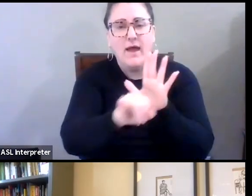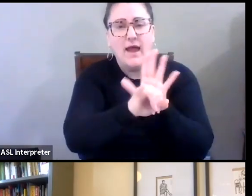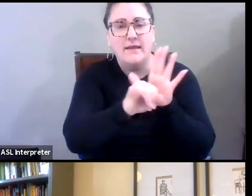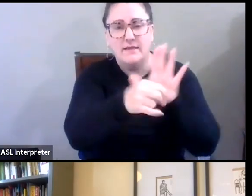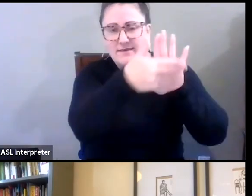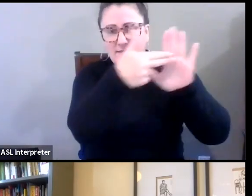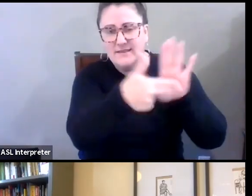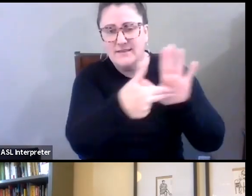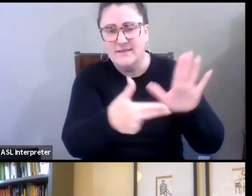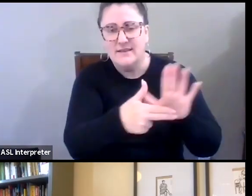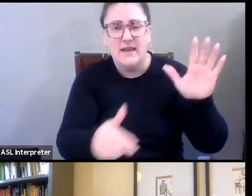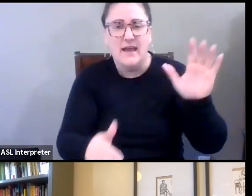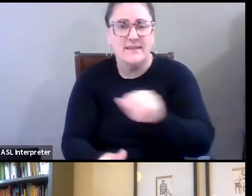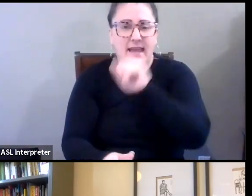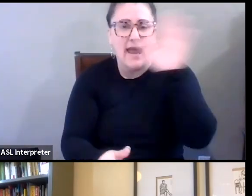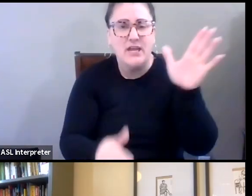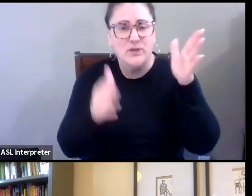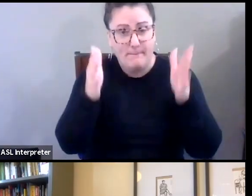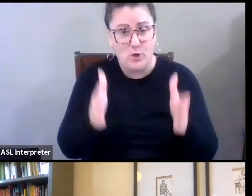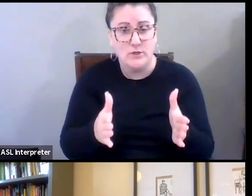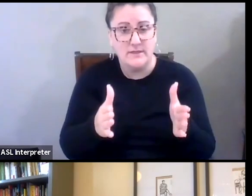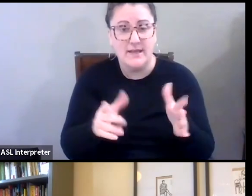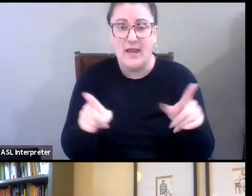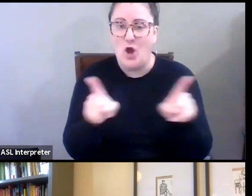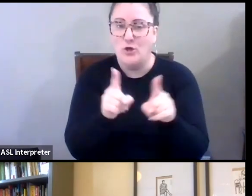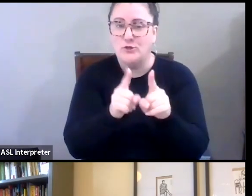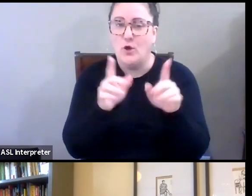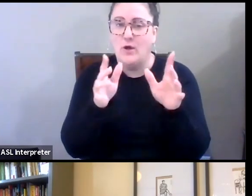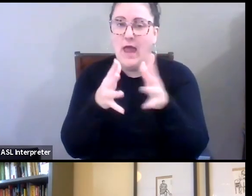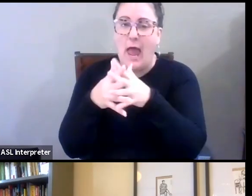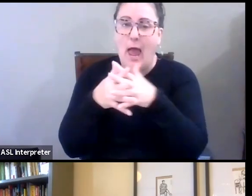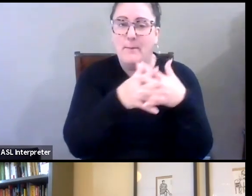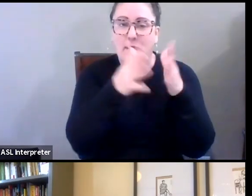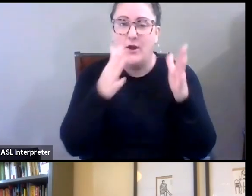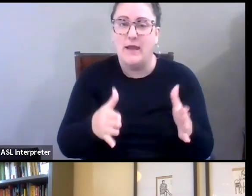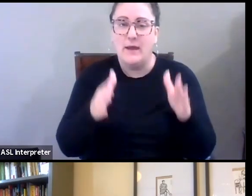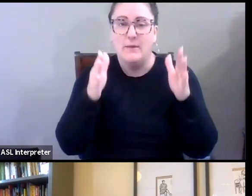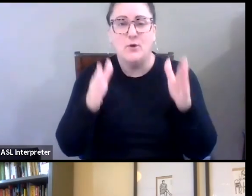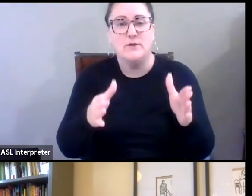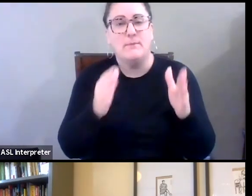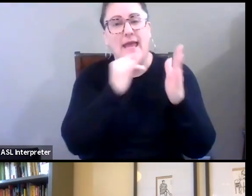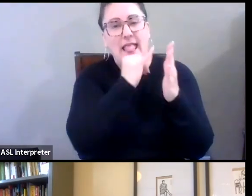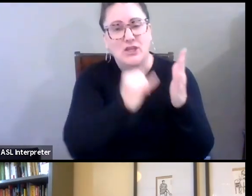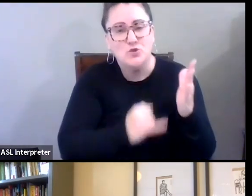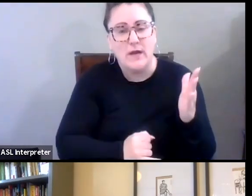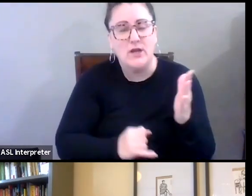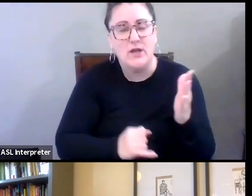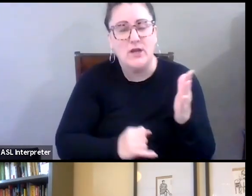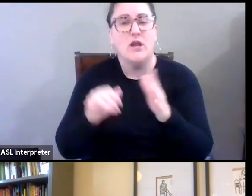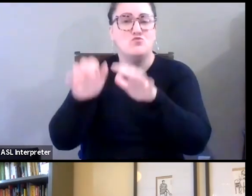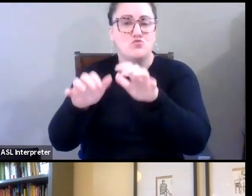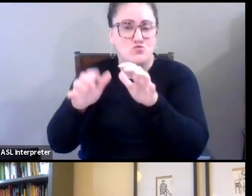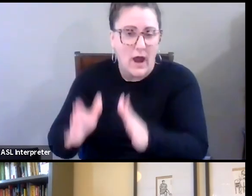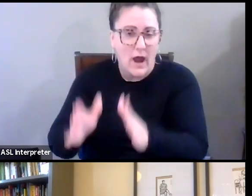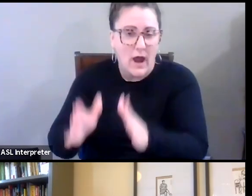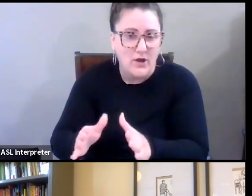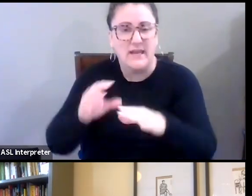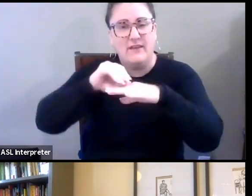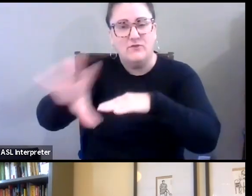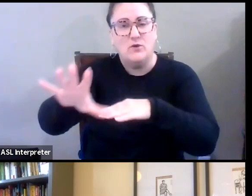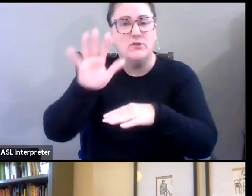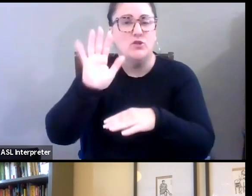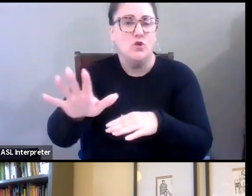particularly as an Asian person and an American person, but also as an illustrator and writer, how does that all influence your writing?